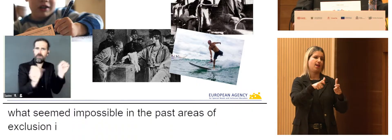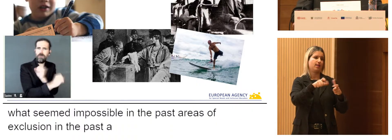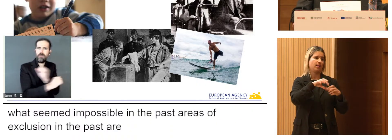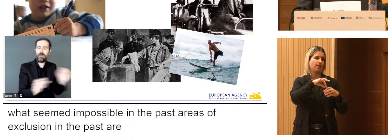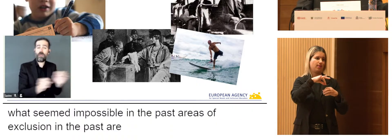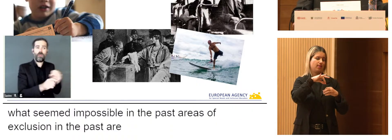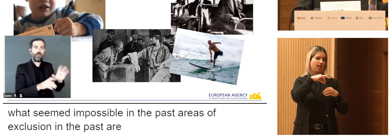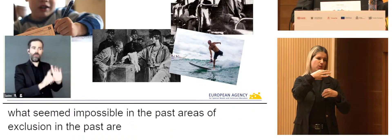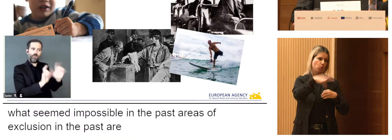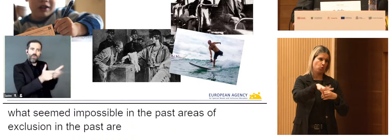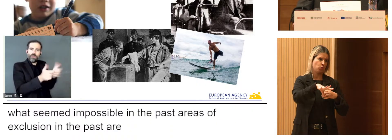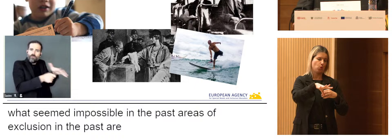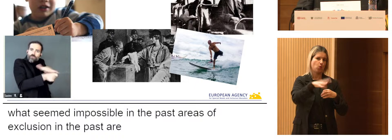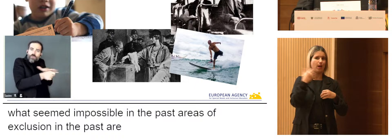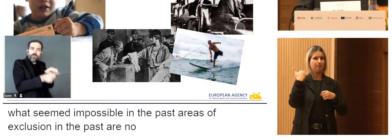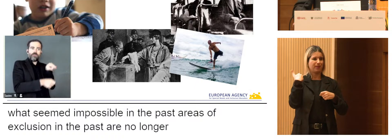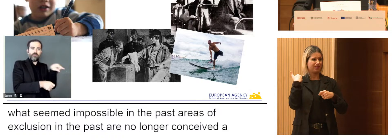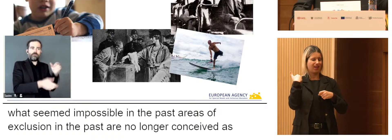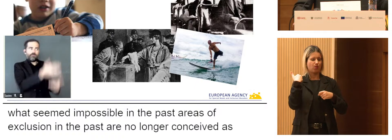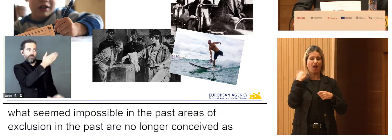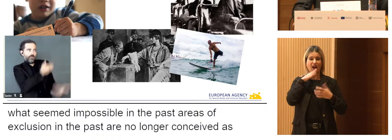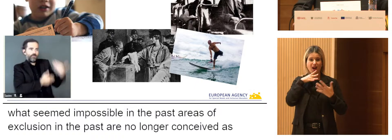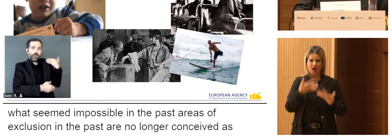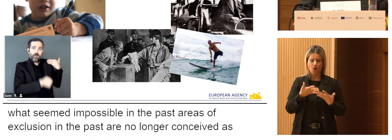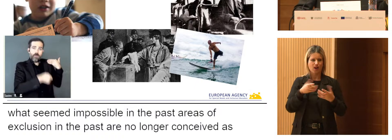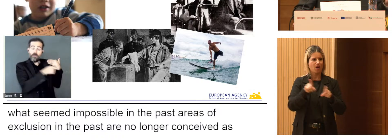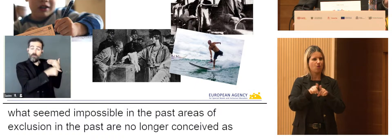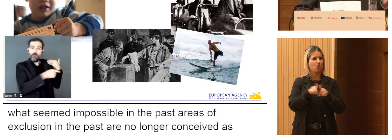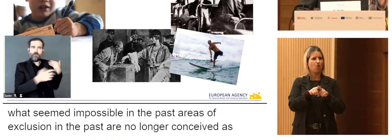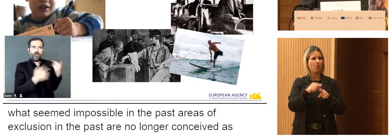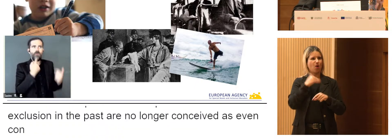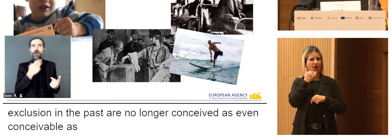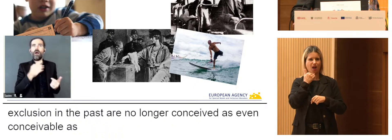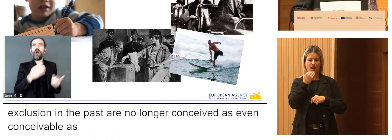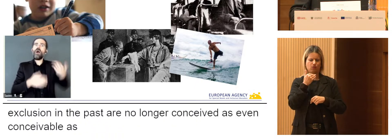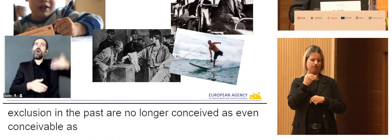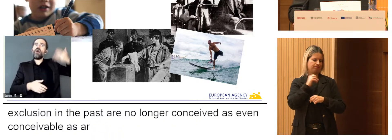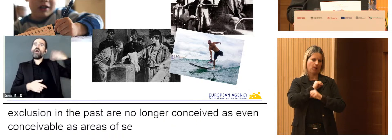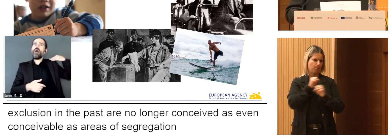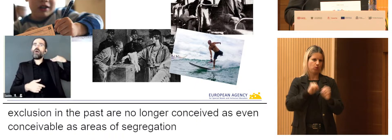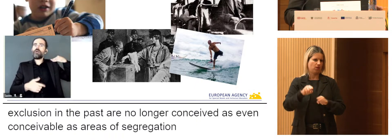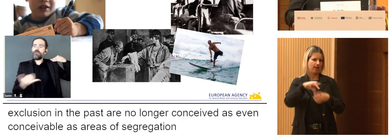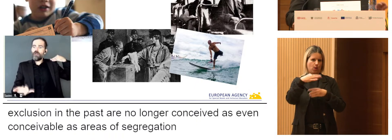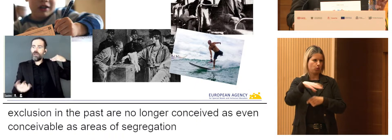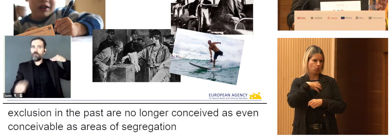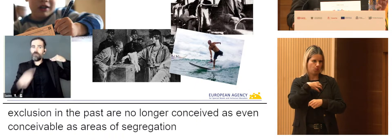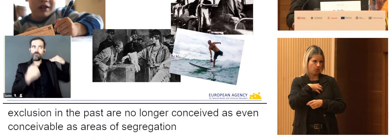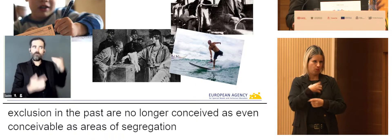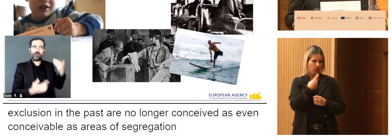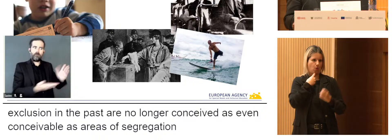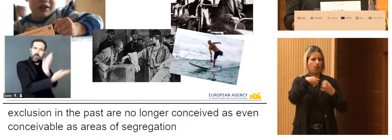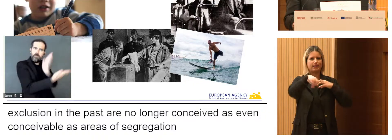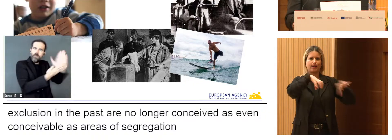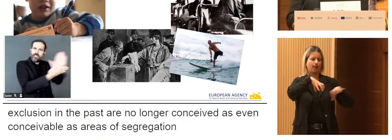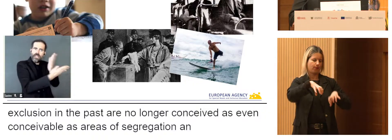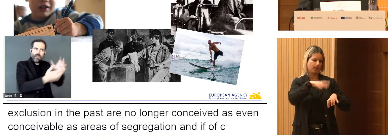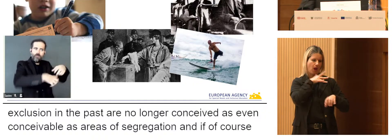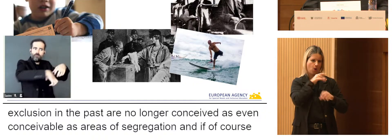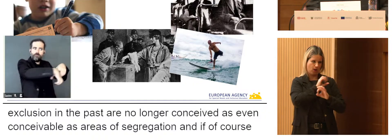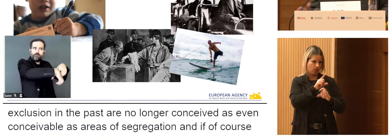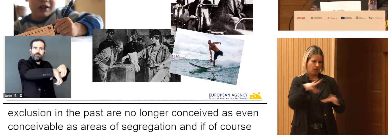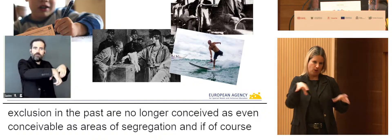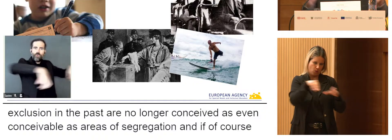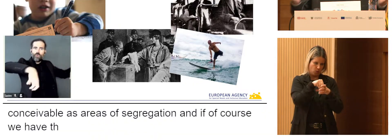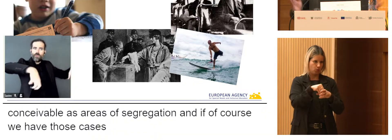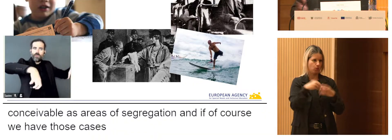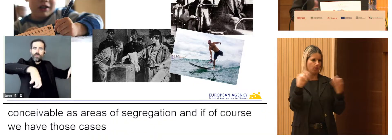longer conceived as even conceivable as areas of segregation. And if, of course, we have those